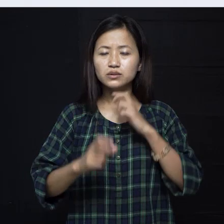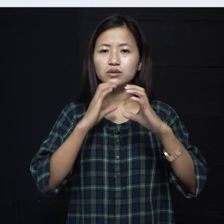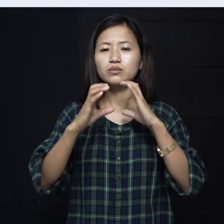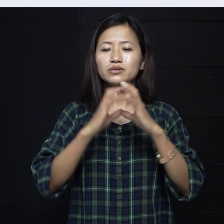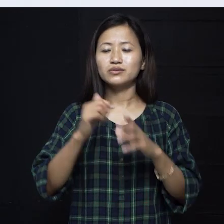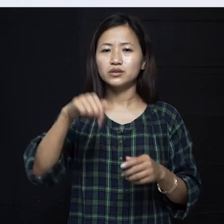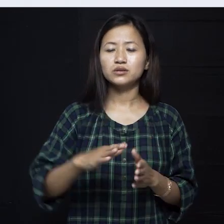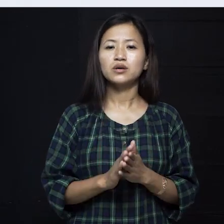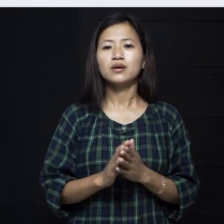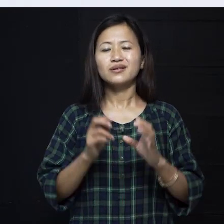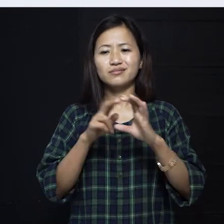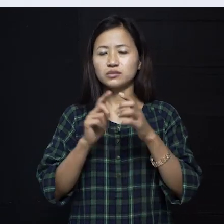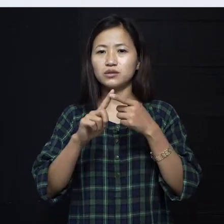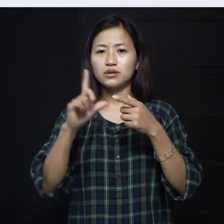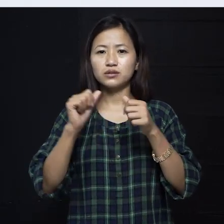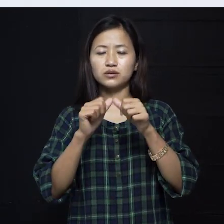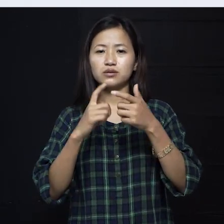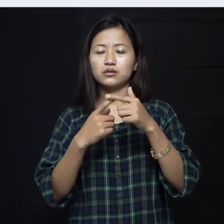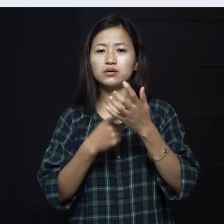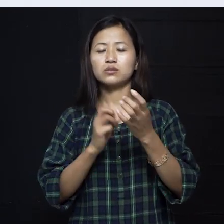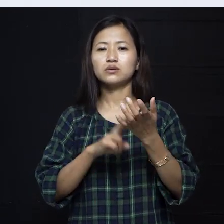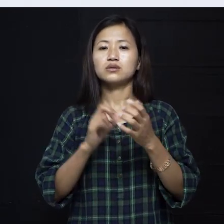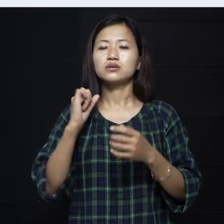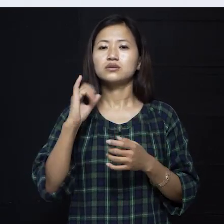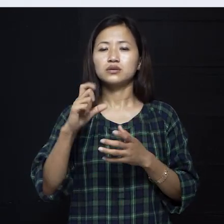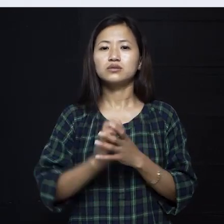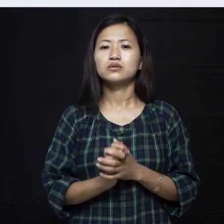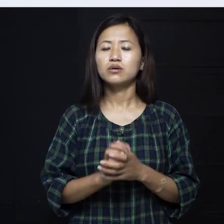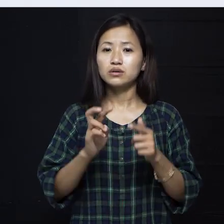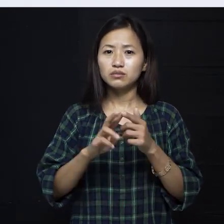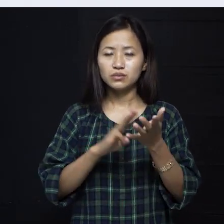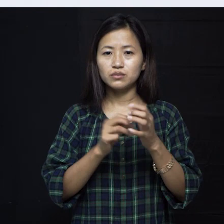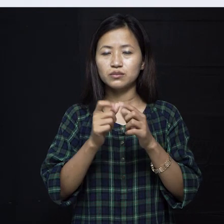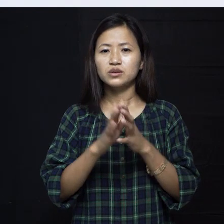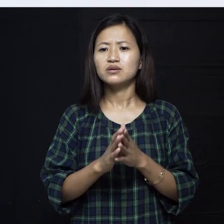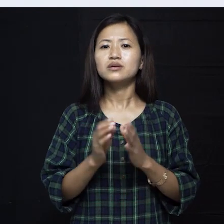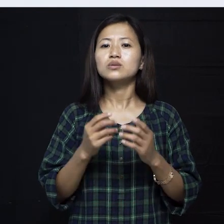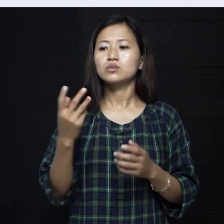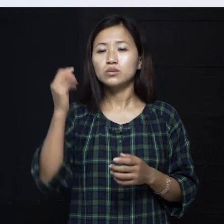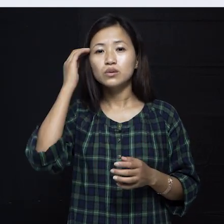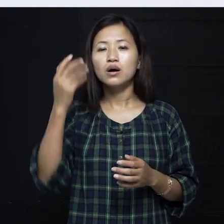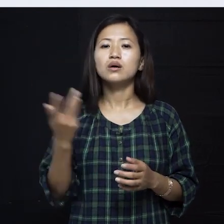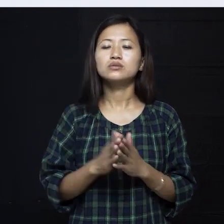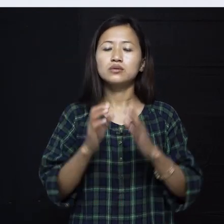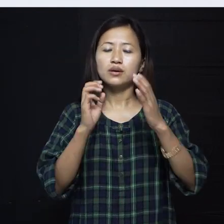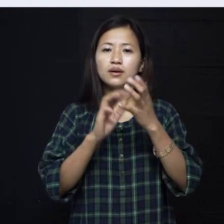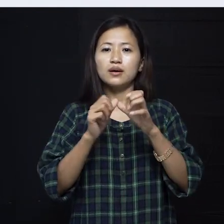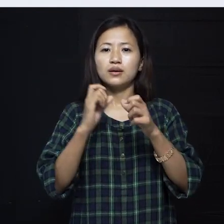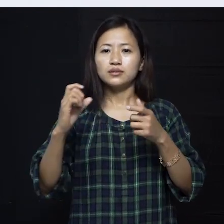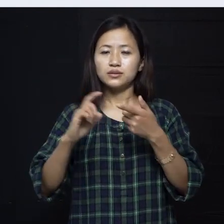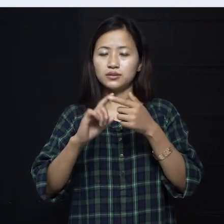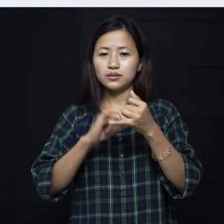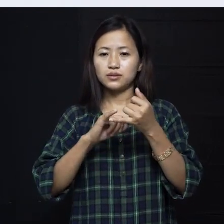this electronic media, and almost all of you, you have access to your mobile phone. Okay, now